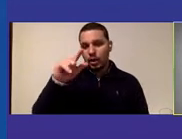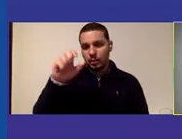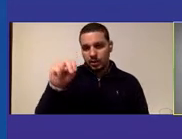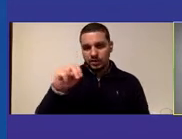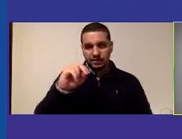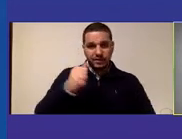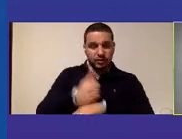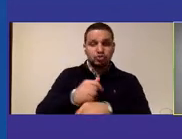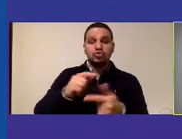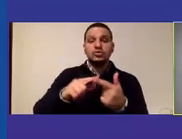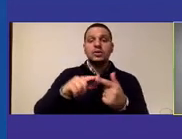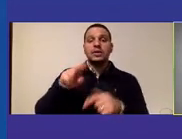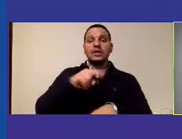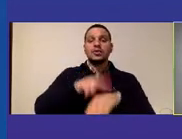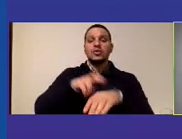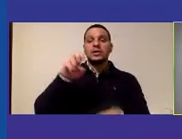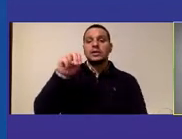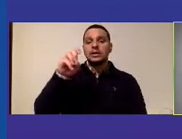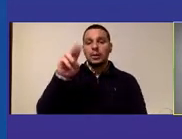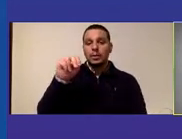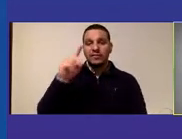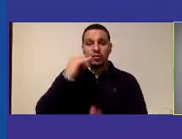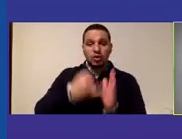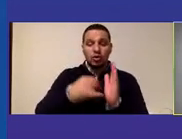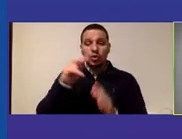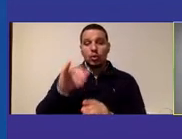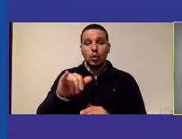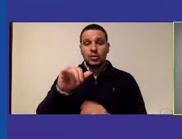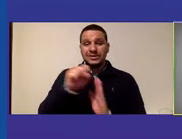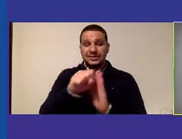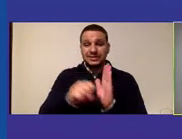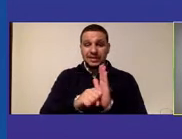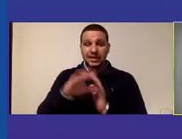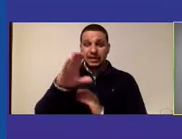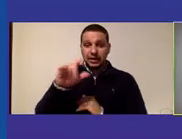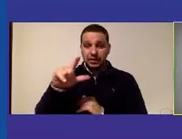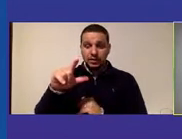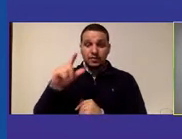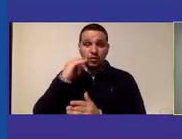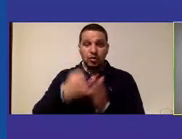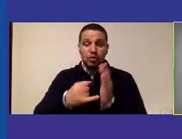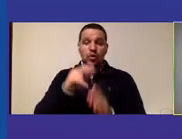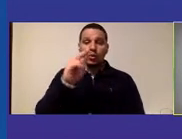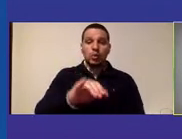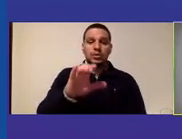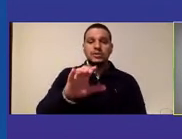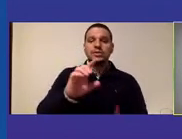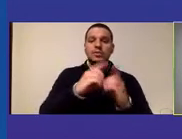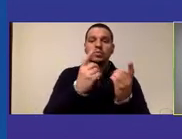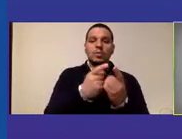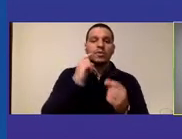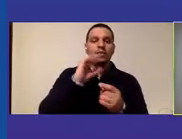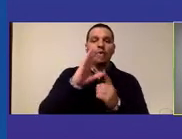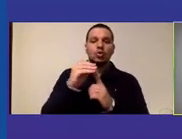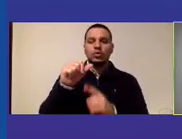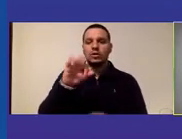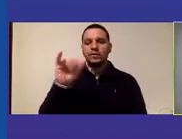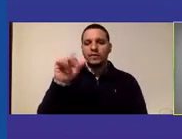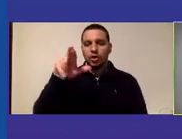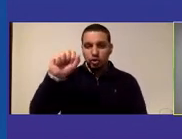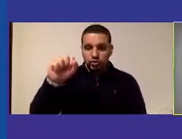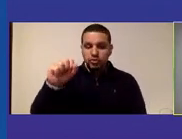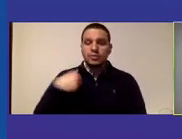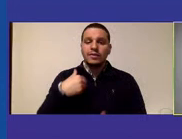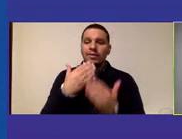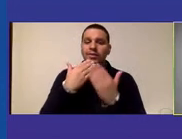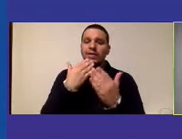the National Endowment for the Arts, the New York State Council on the Arts, and the New York City Department of Cultural Affairs. We would also like to thank